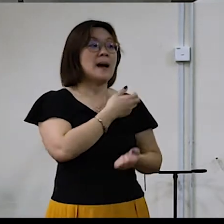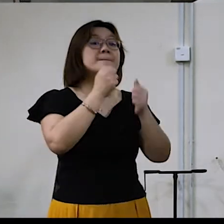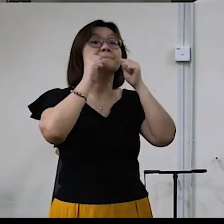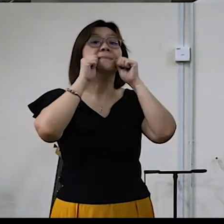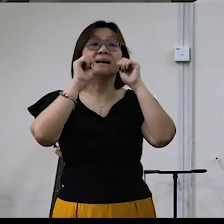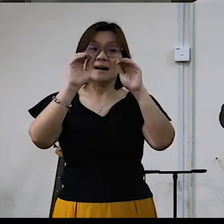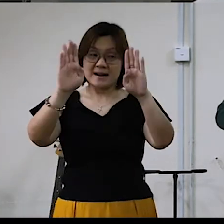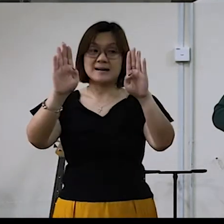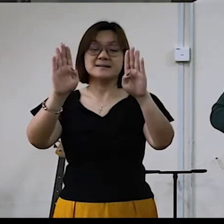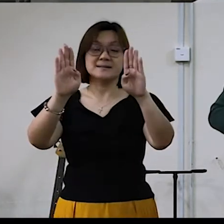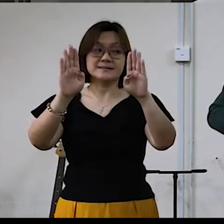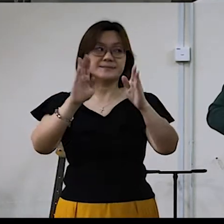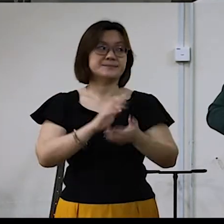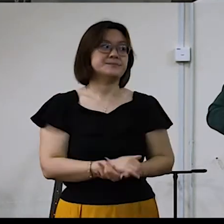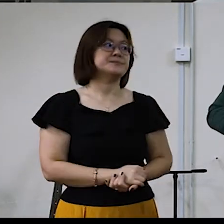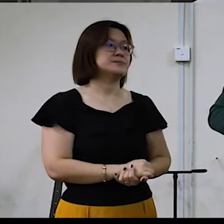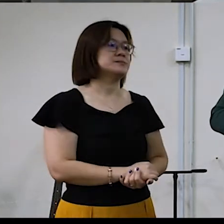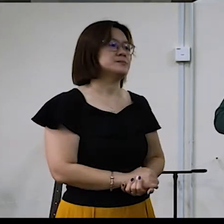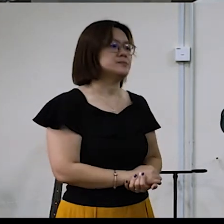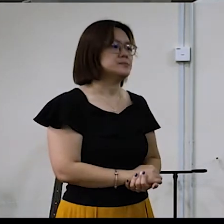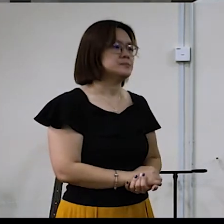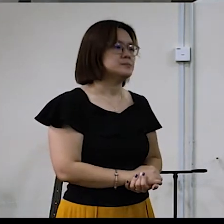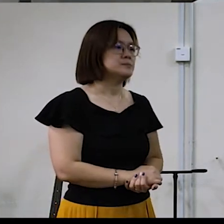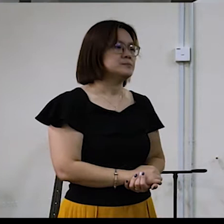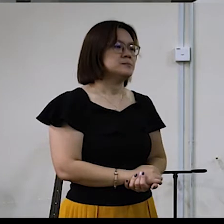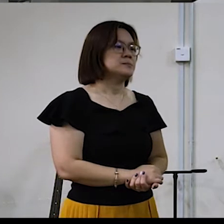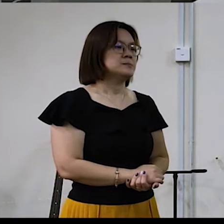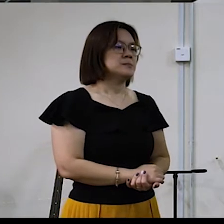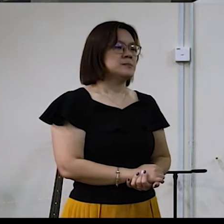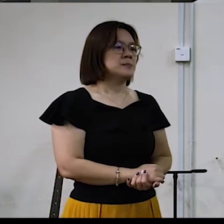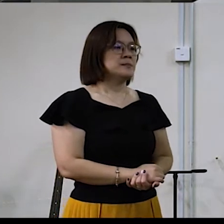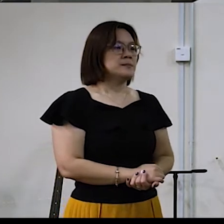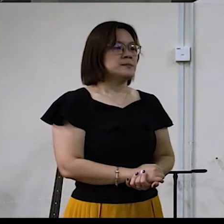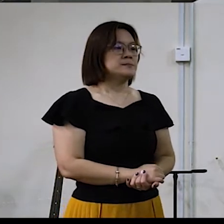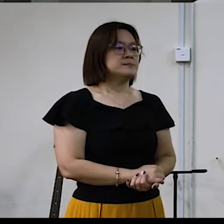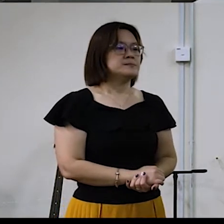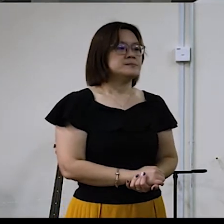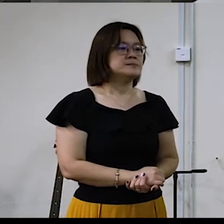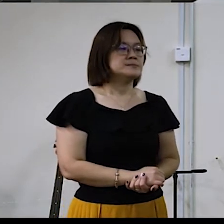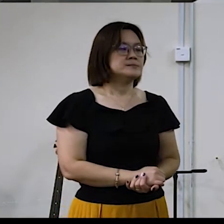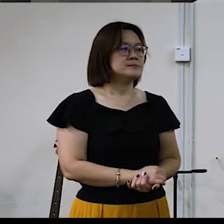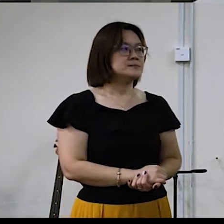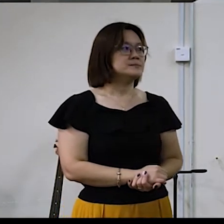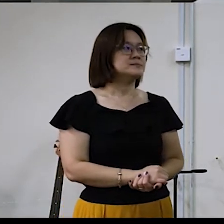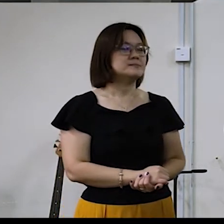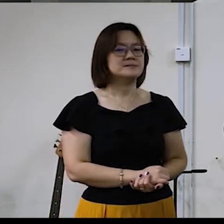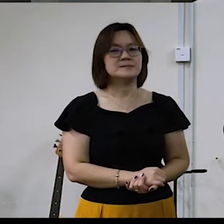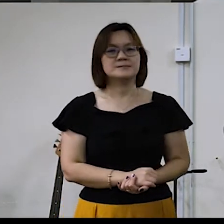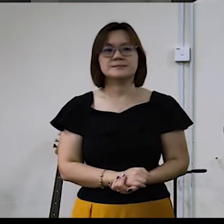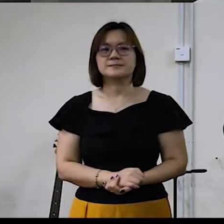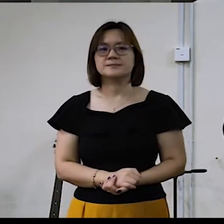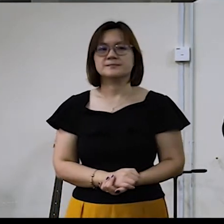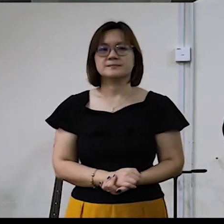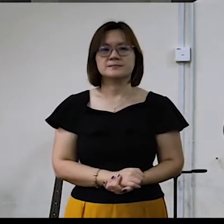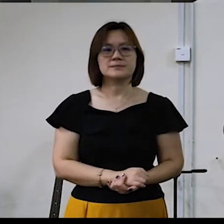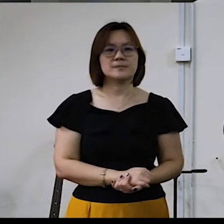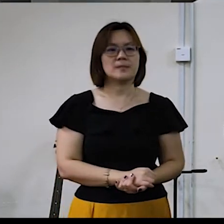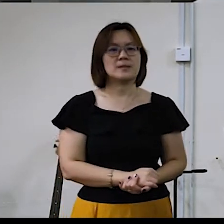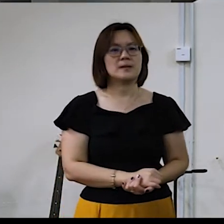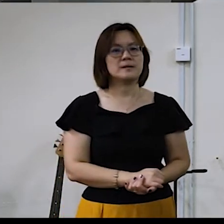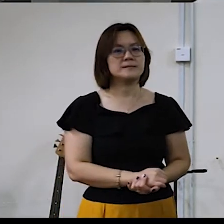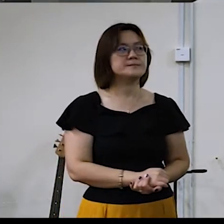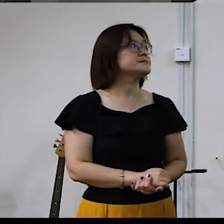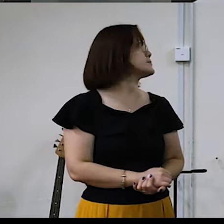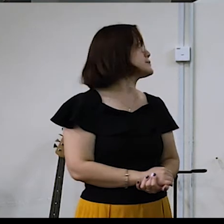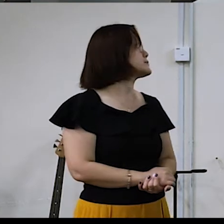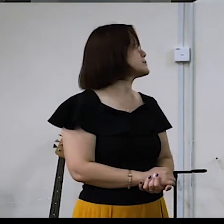So before we turn to Acts chapter 1, let's just turn to another verse. Before we do Acts 1,